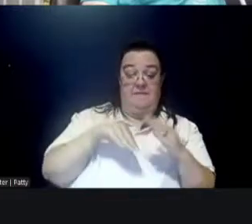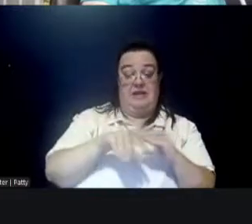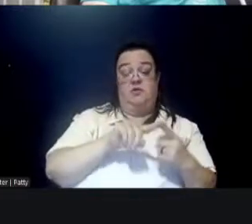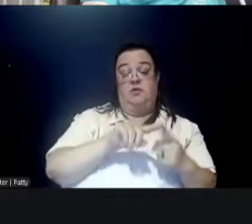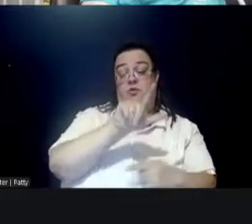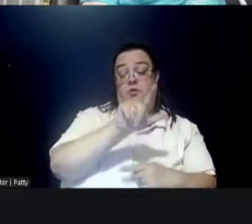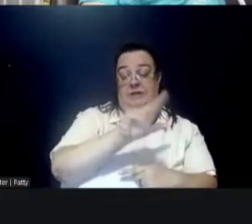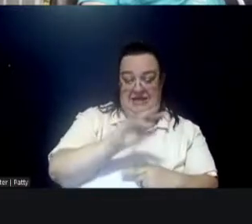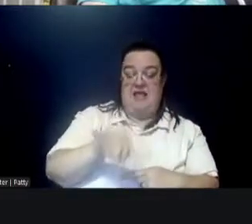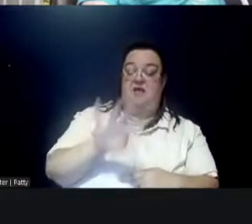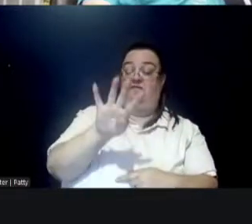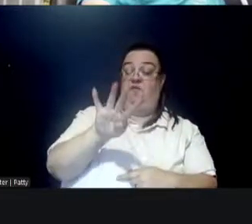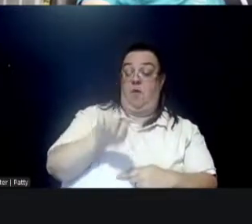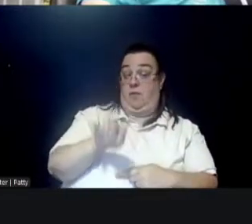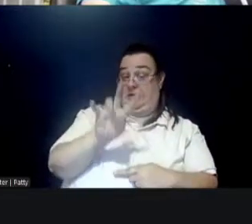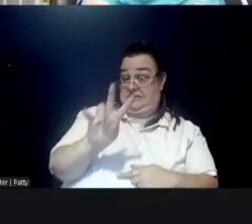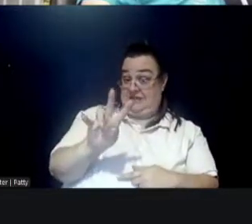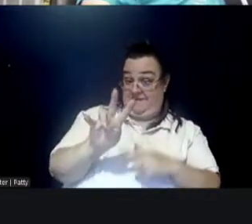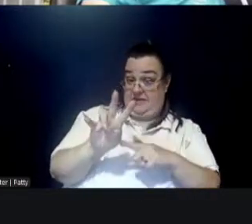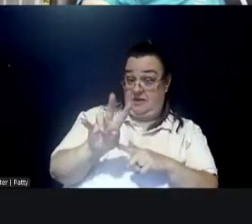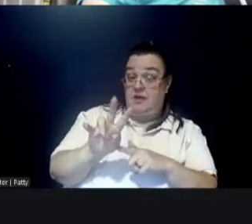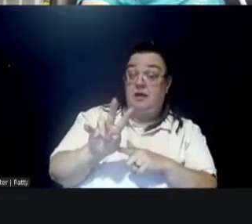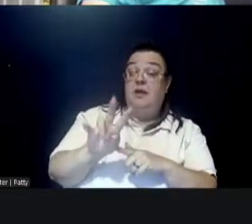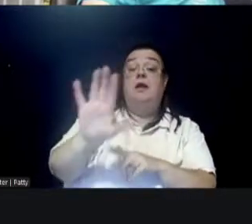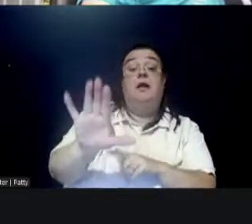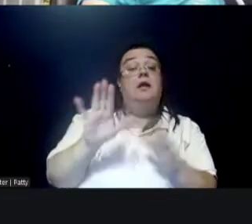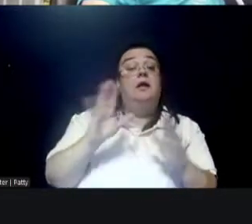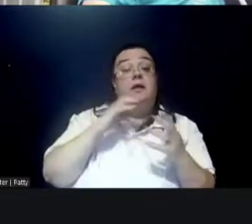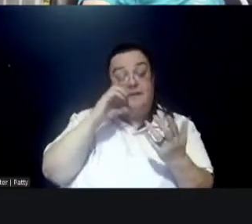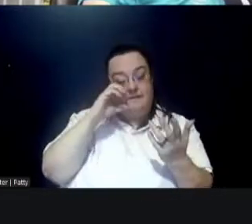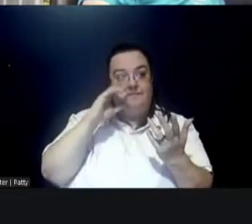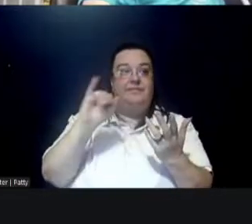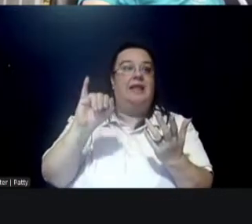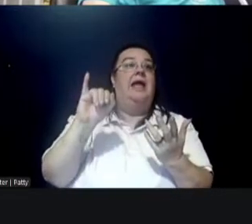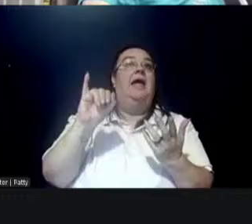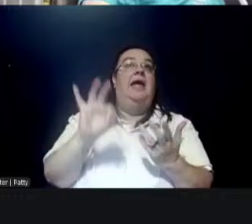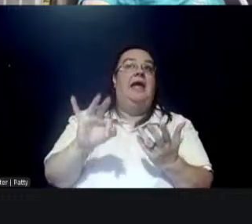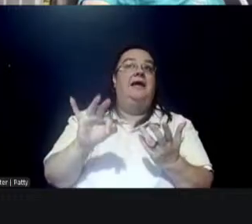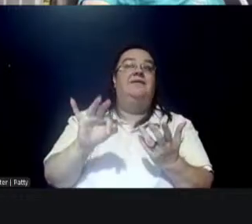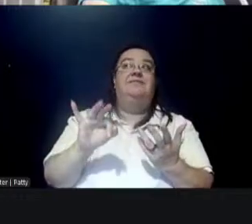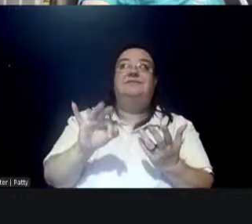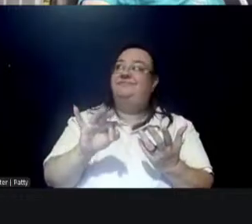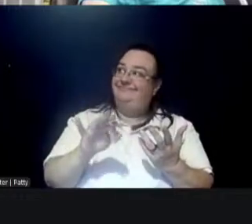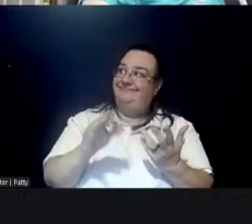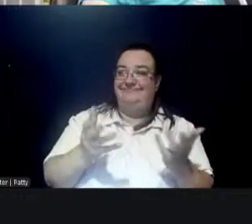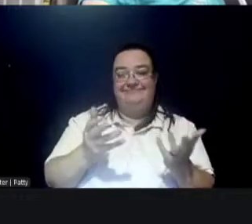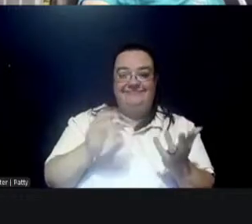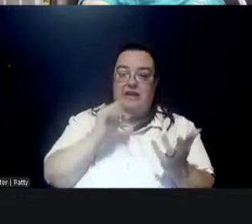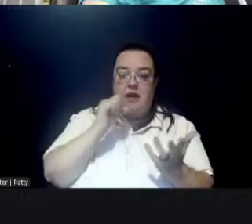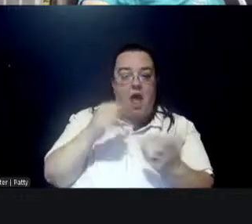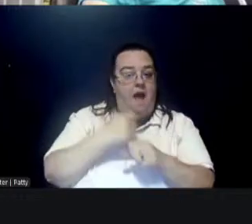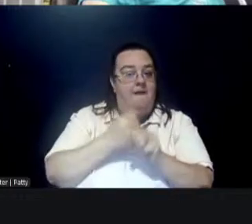4.7. So if you were to not make up any of that